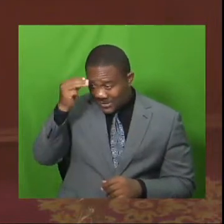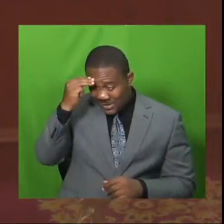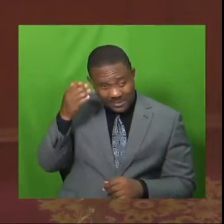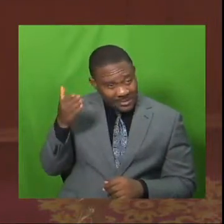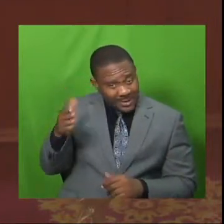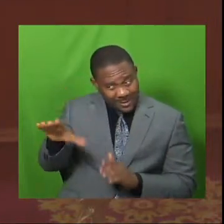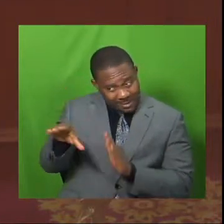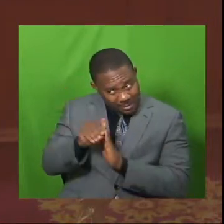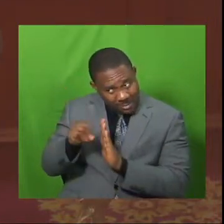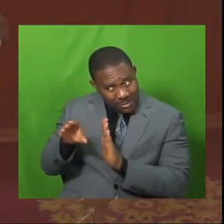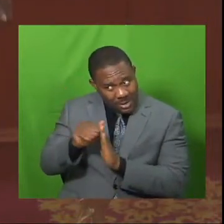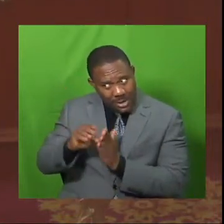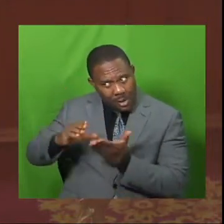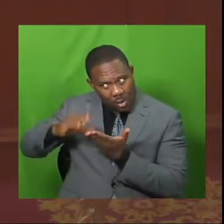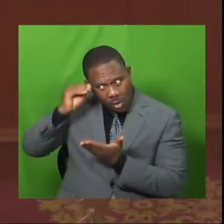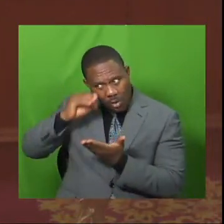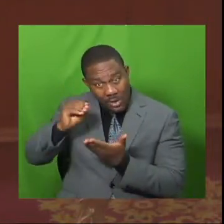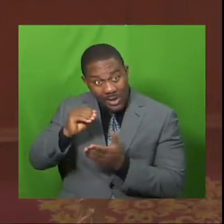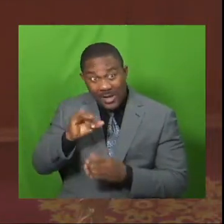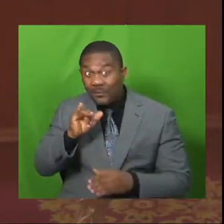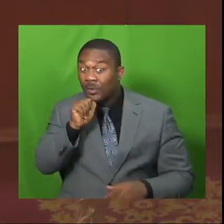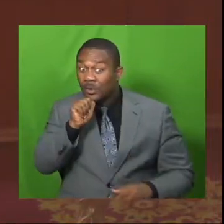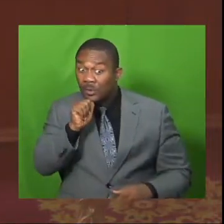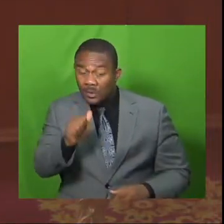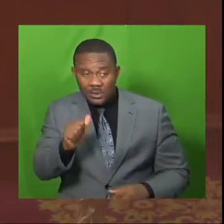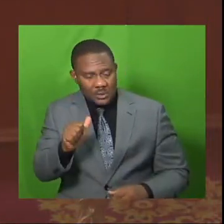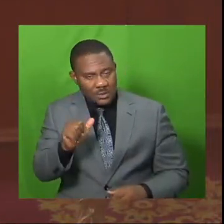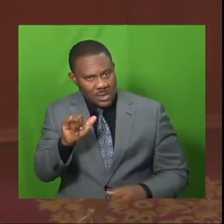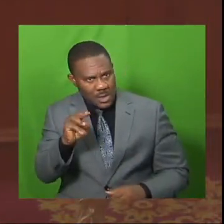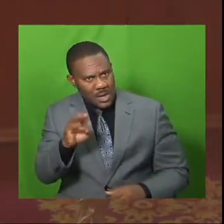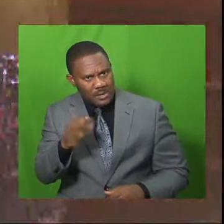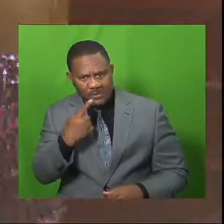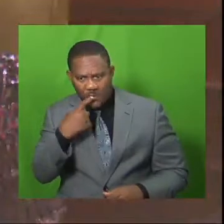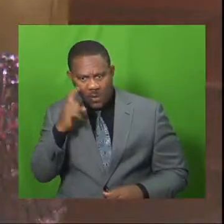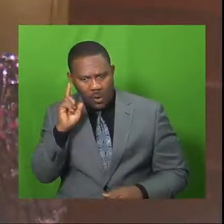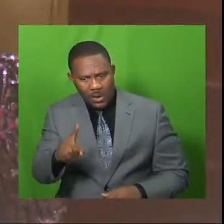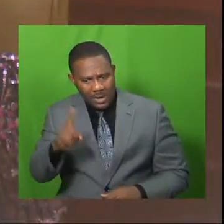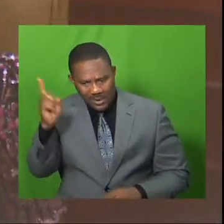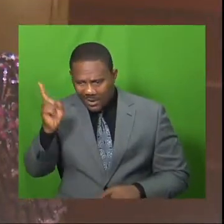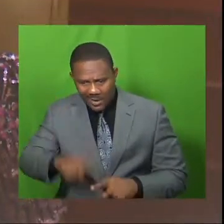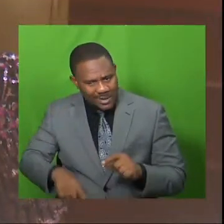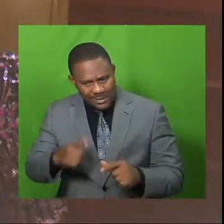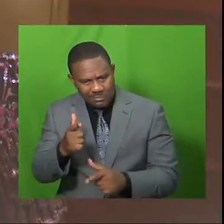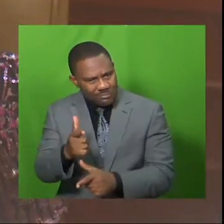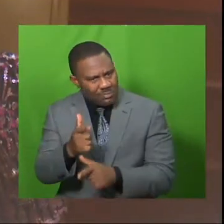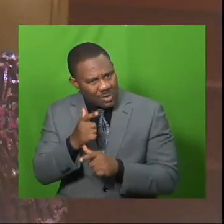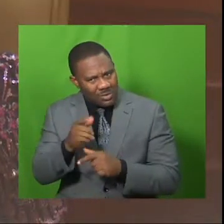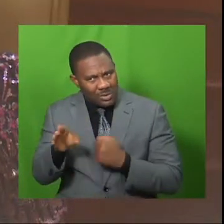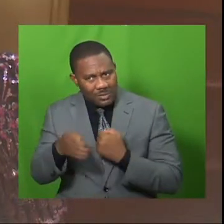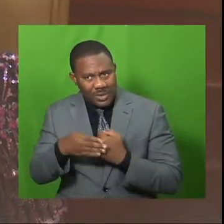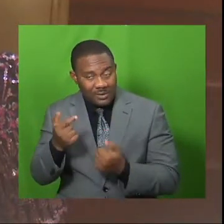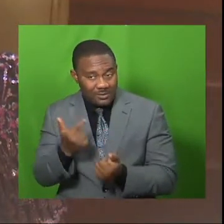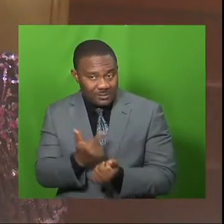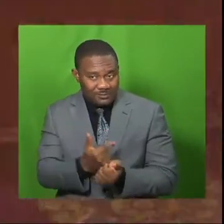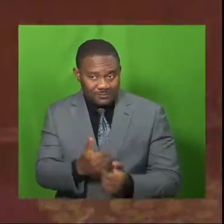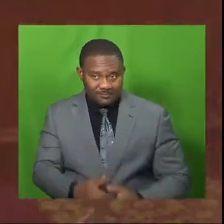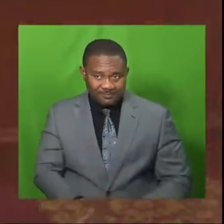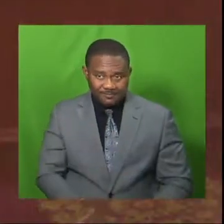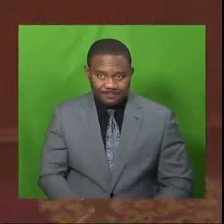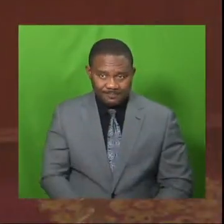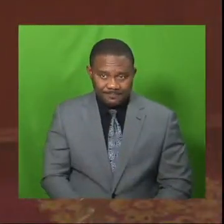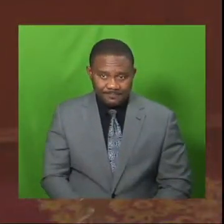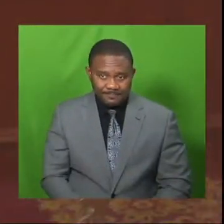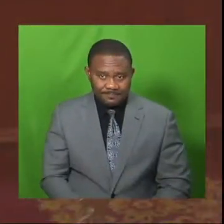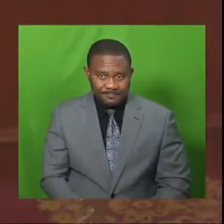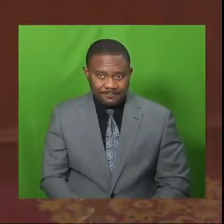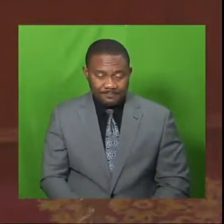don't, the IMF will impose it on you that you should not borrow again from the Bank of Ghana. Mr. Speaker, the economy that they